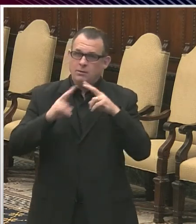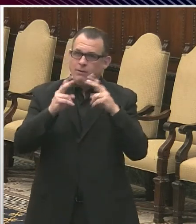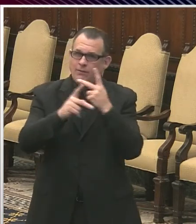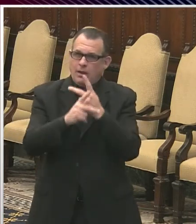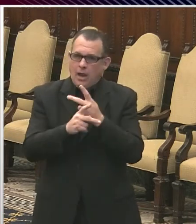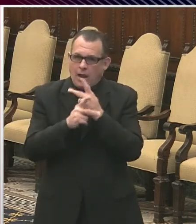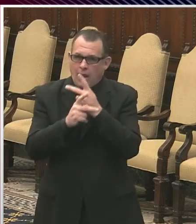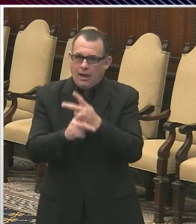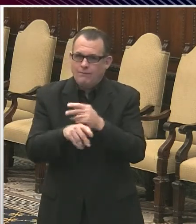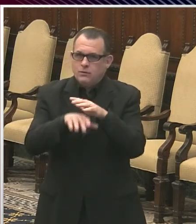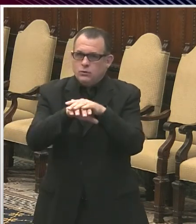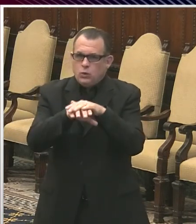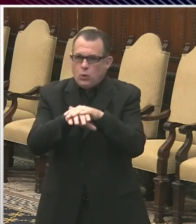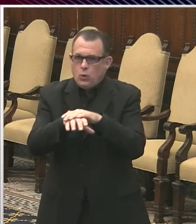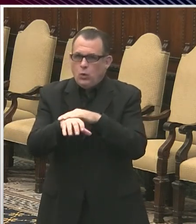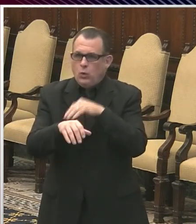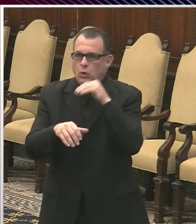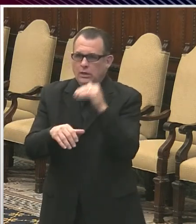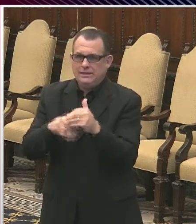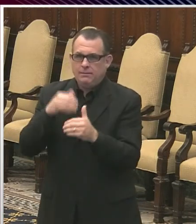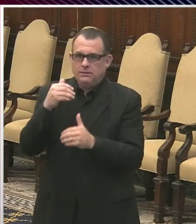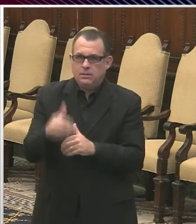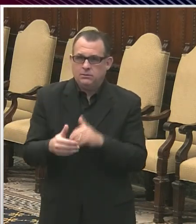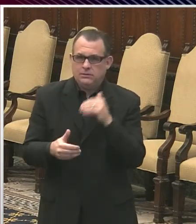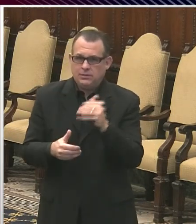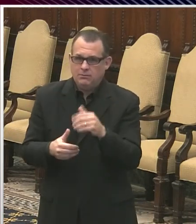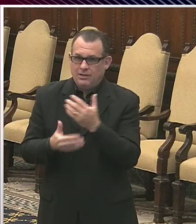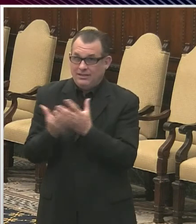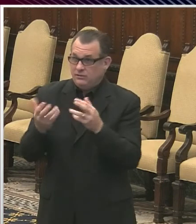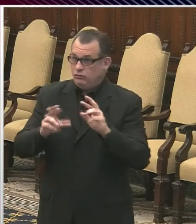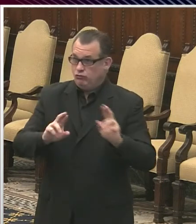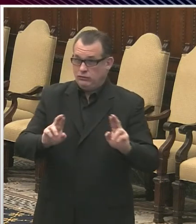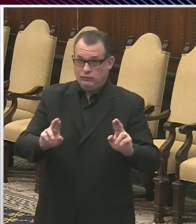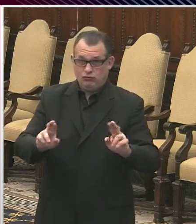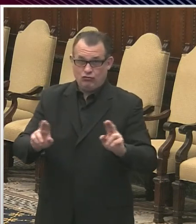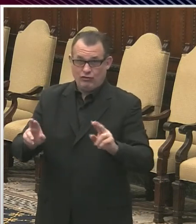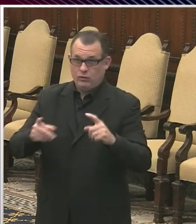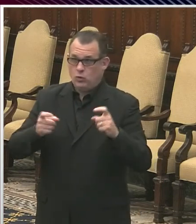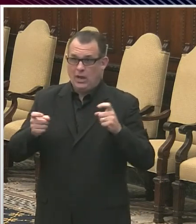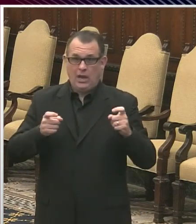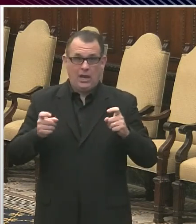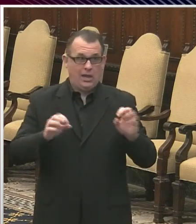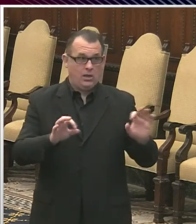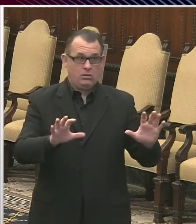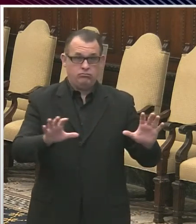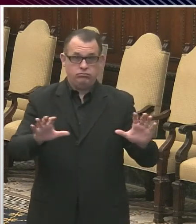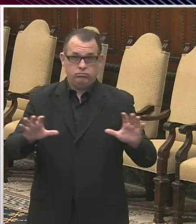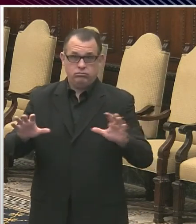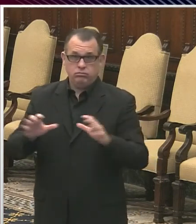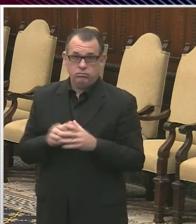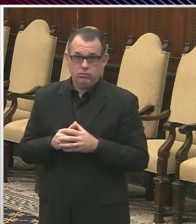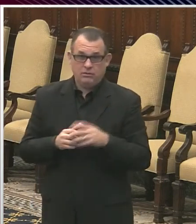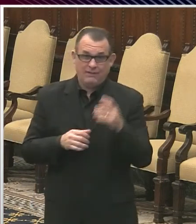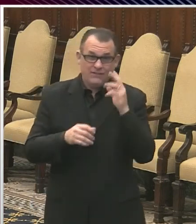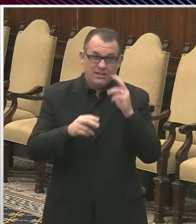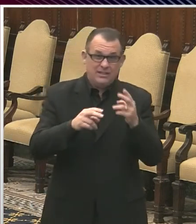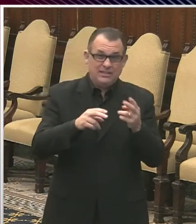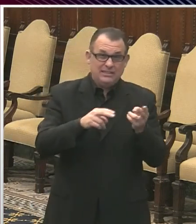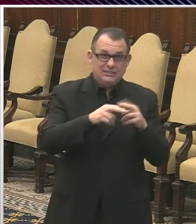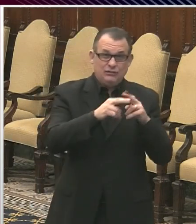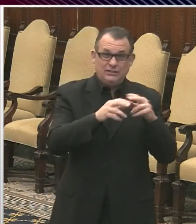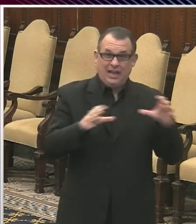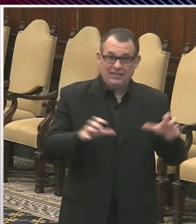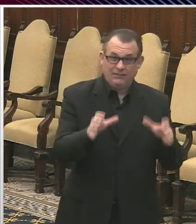about it, and have systems in place so that we can measure whether there's any signs of increased viral activity as a result